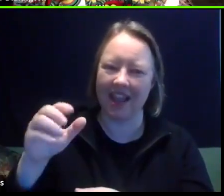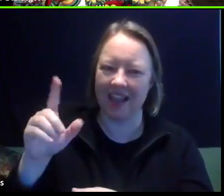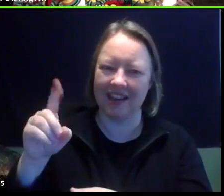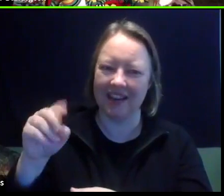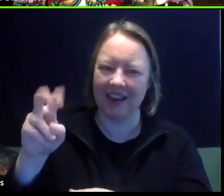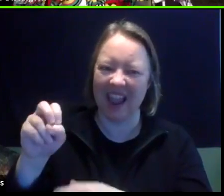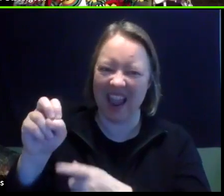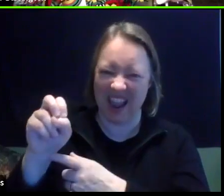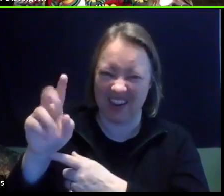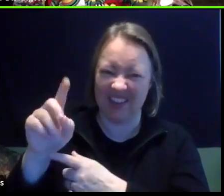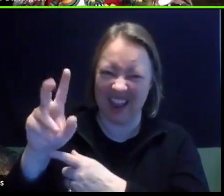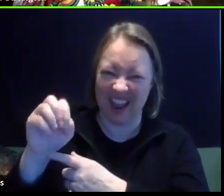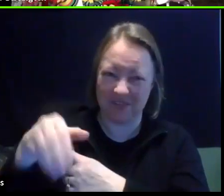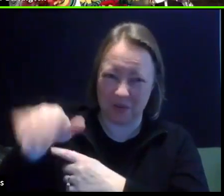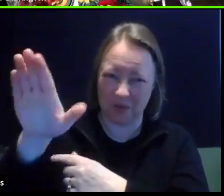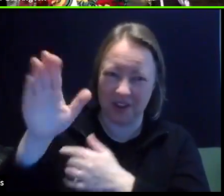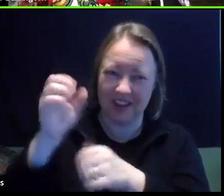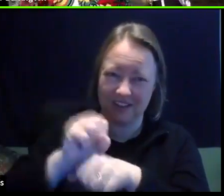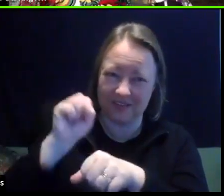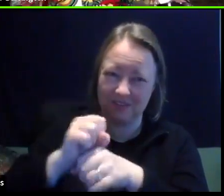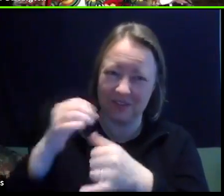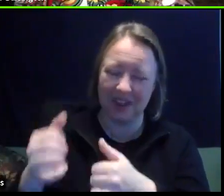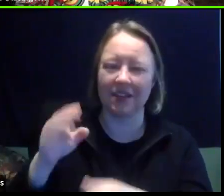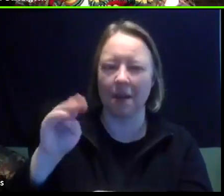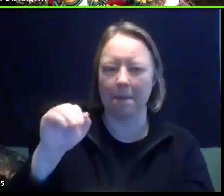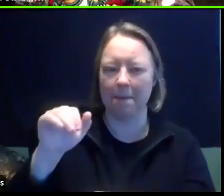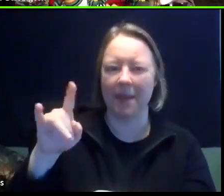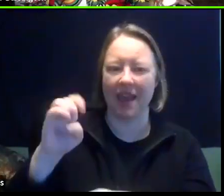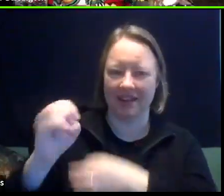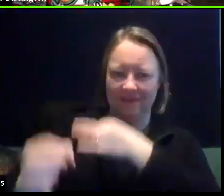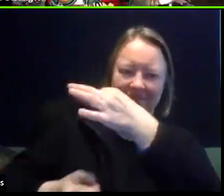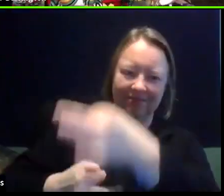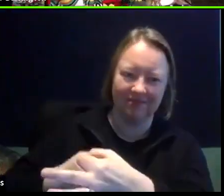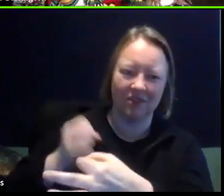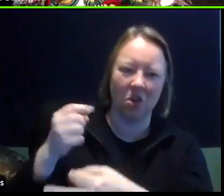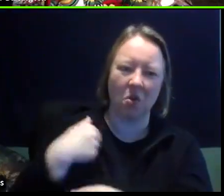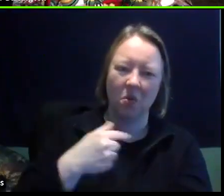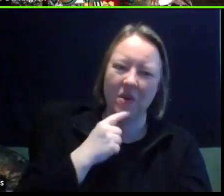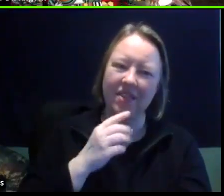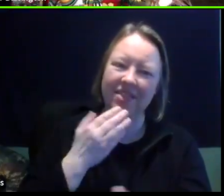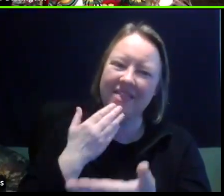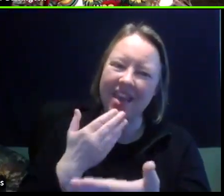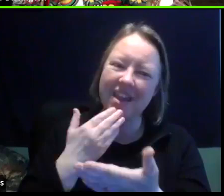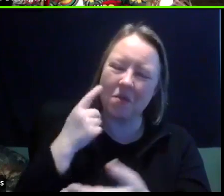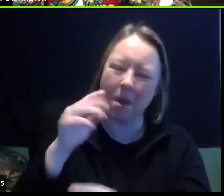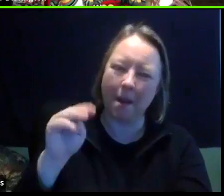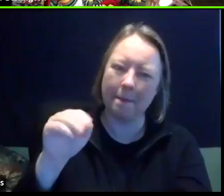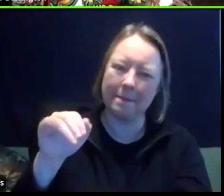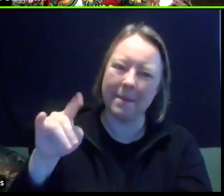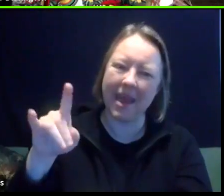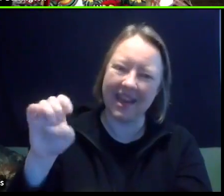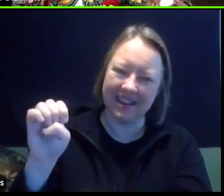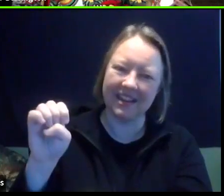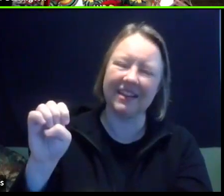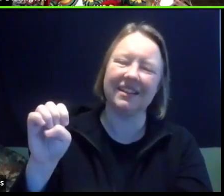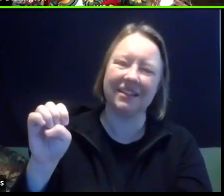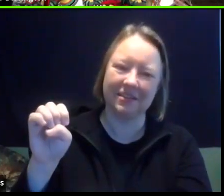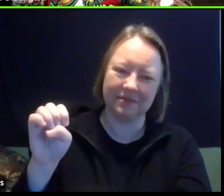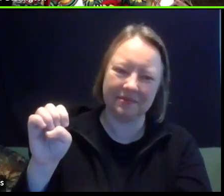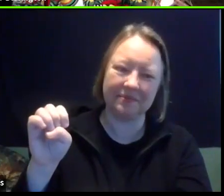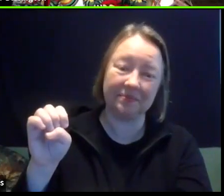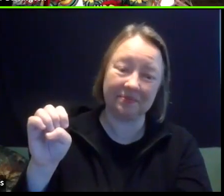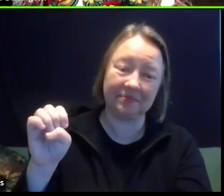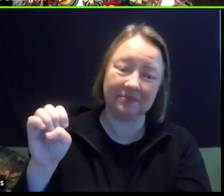Dave is on assignment today and Maddie is in his stead. So we are thankful for Maddie. She is